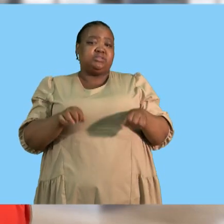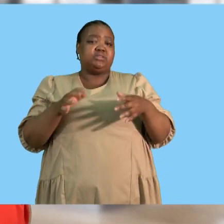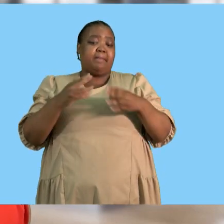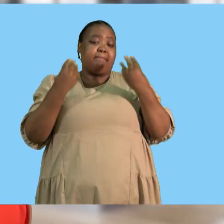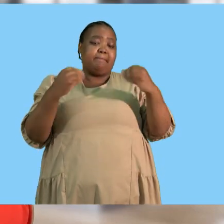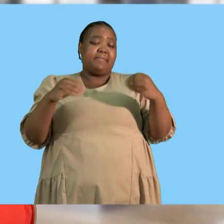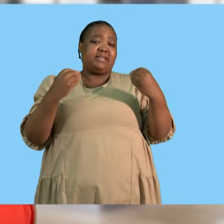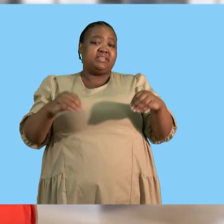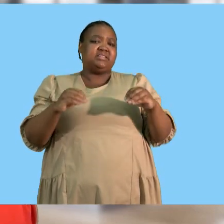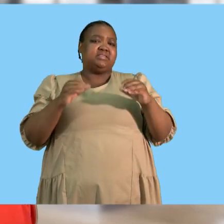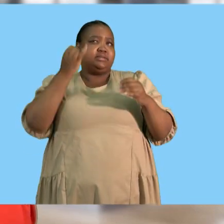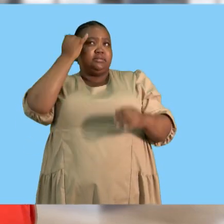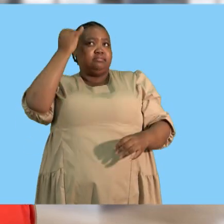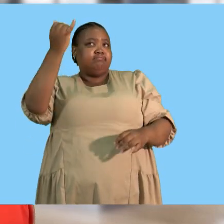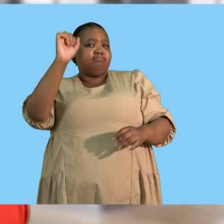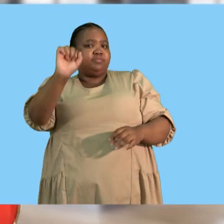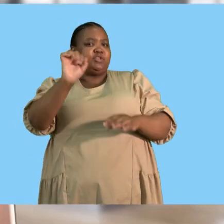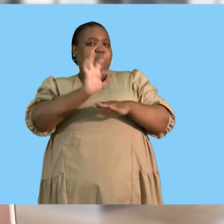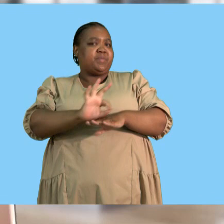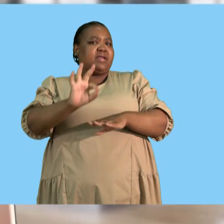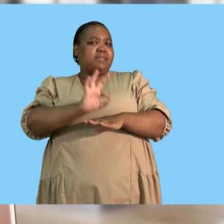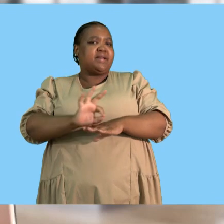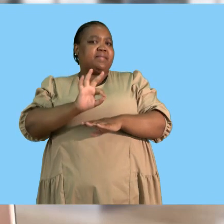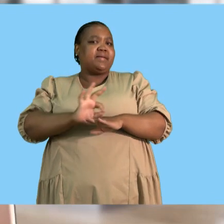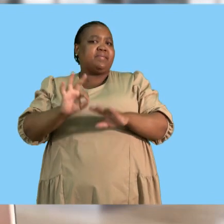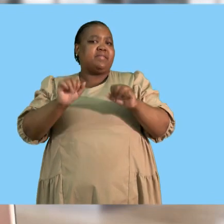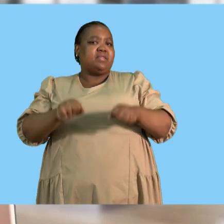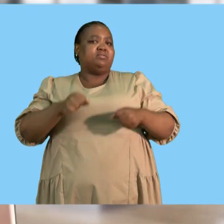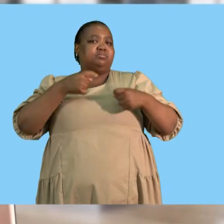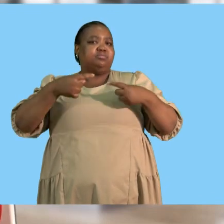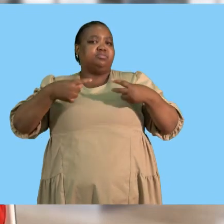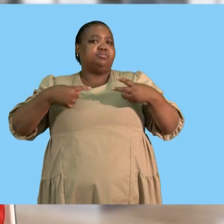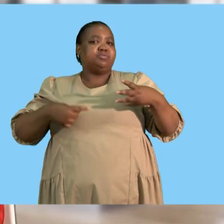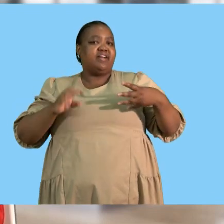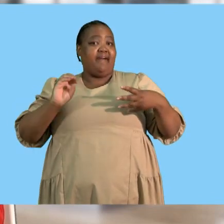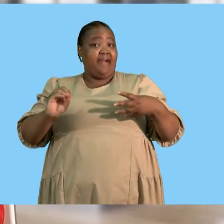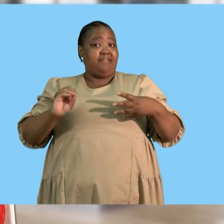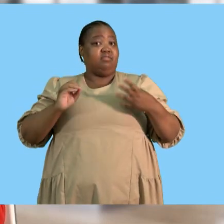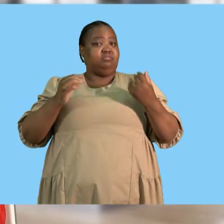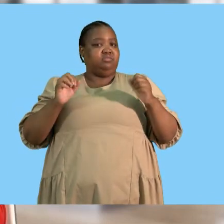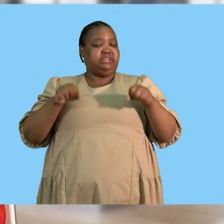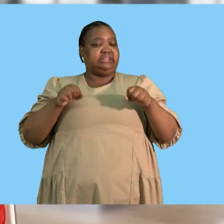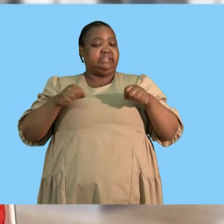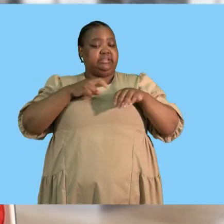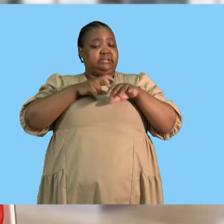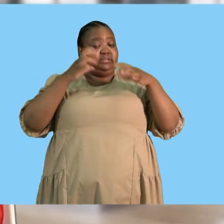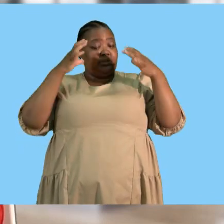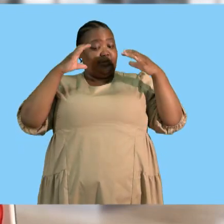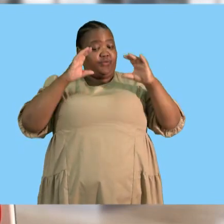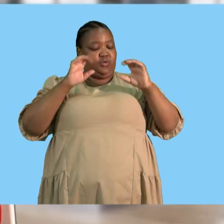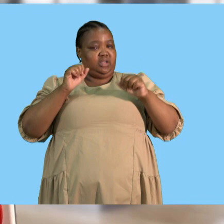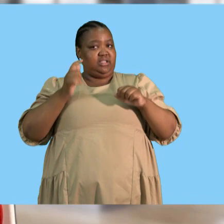are planning your business idea, there are certain factors that you need to look at, which we will discuss later